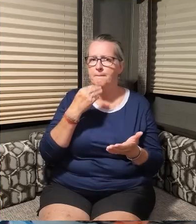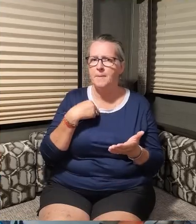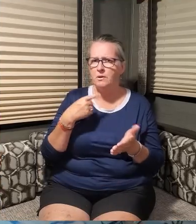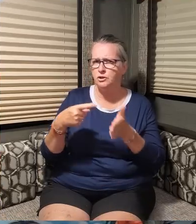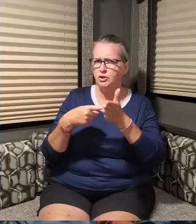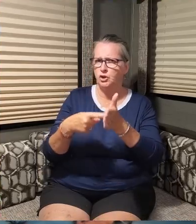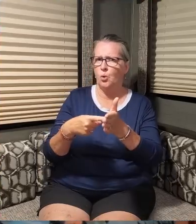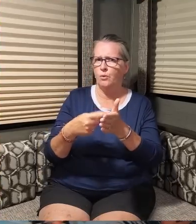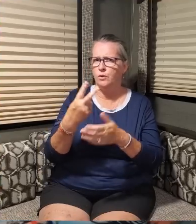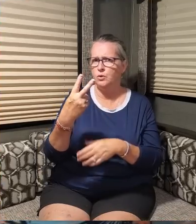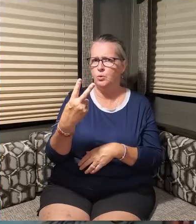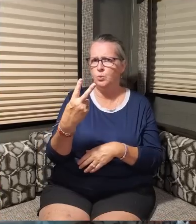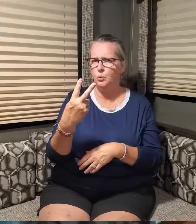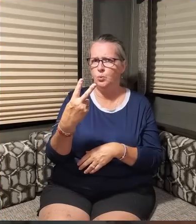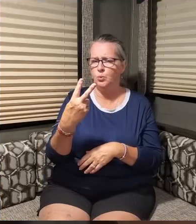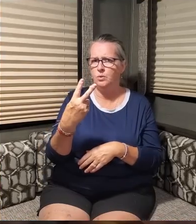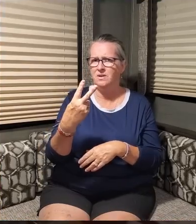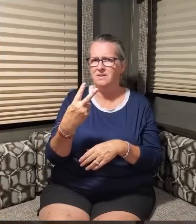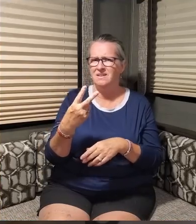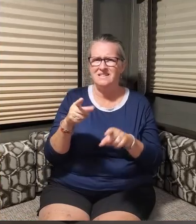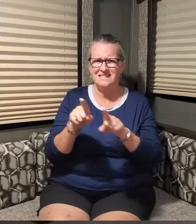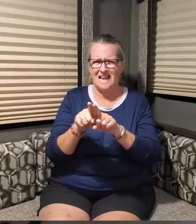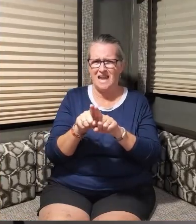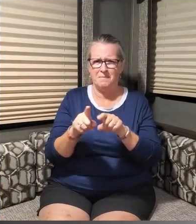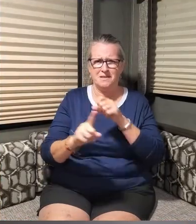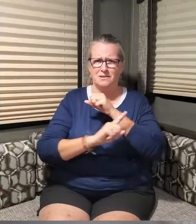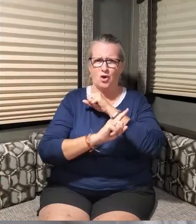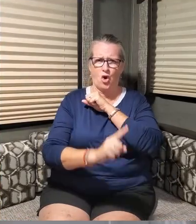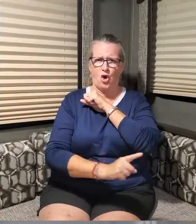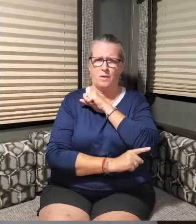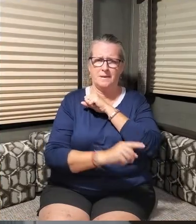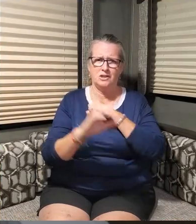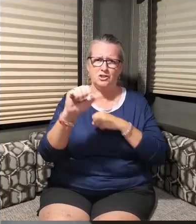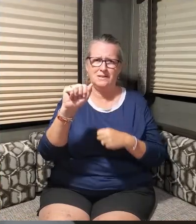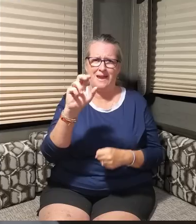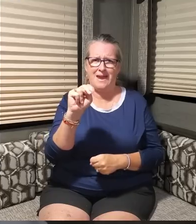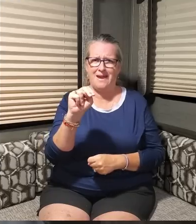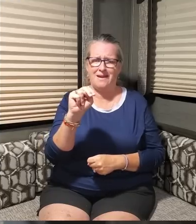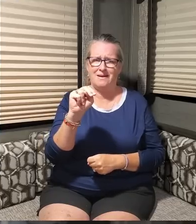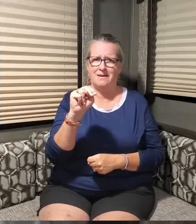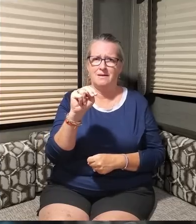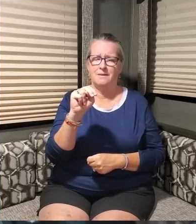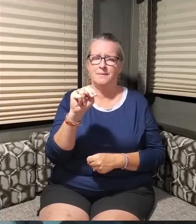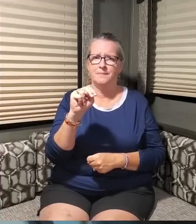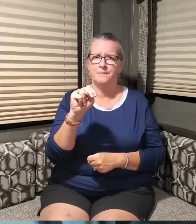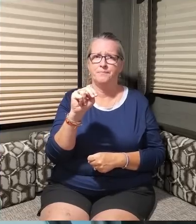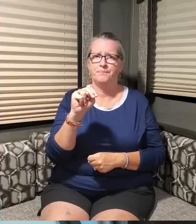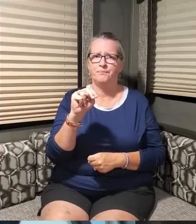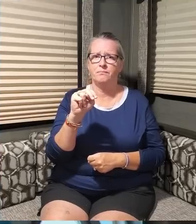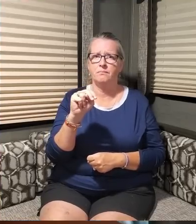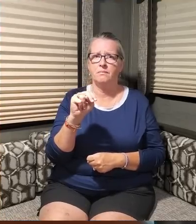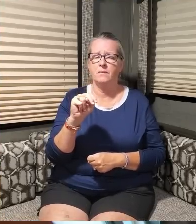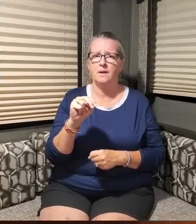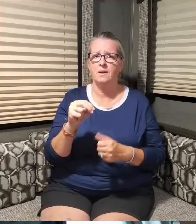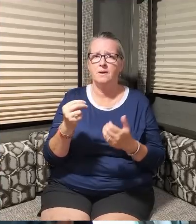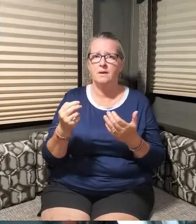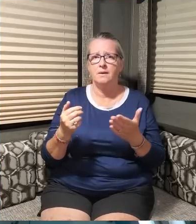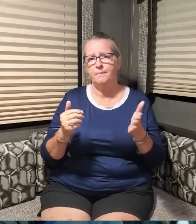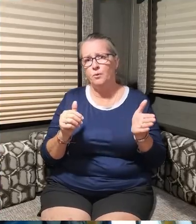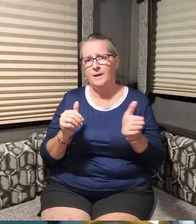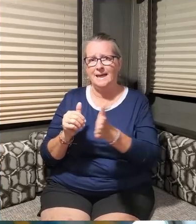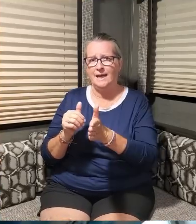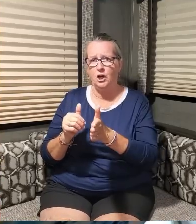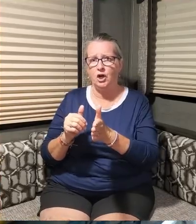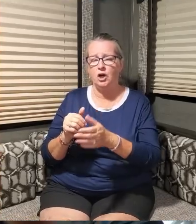Mary, if you want to get a shot of the two, same thing as a garbage can. Okay. Put this